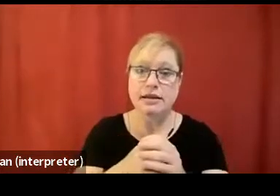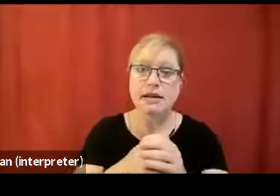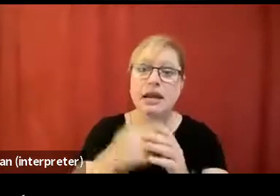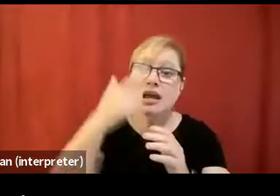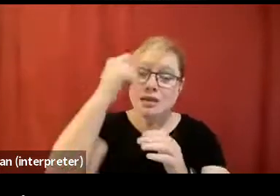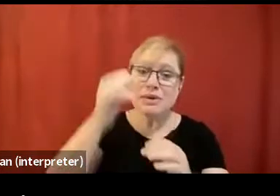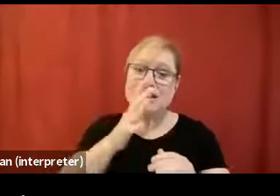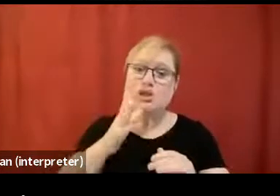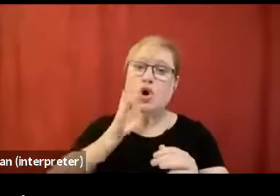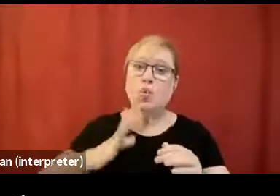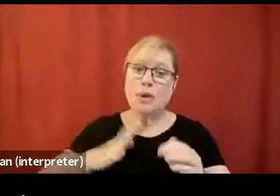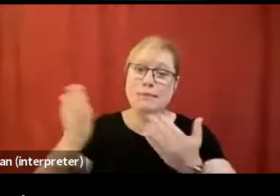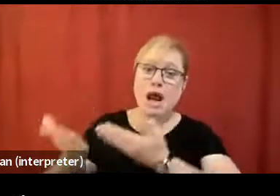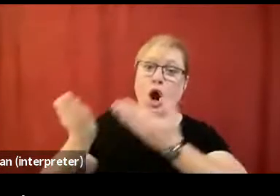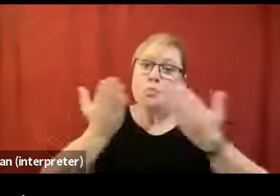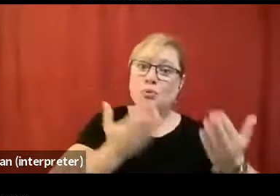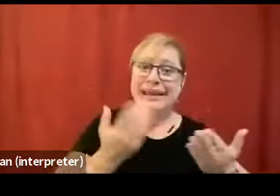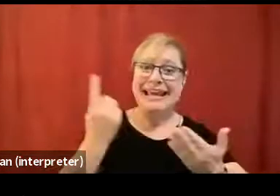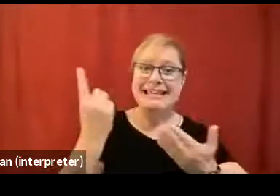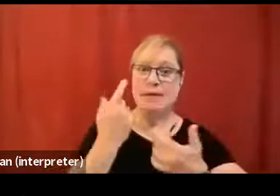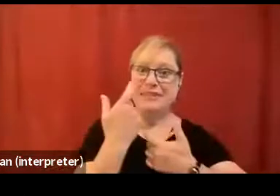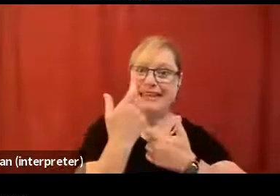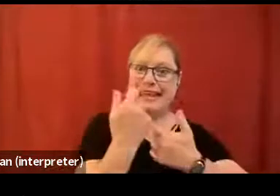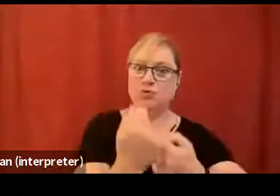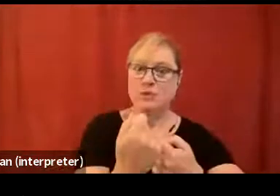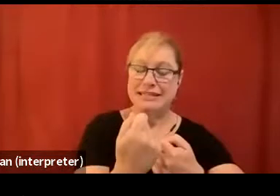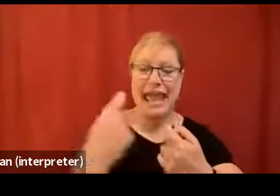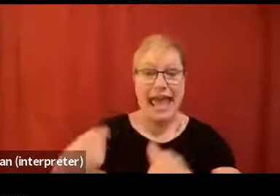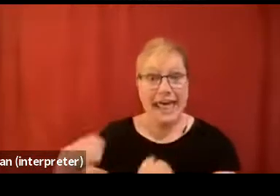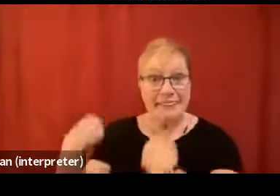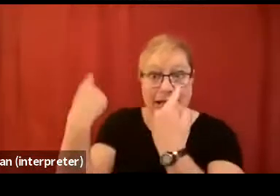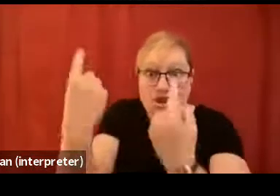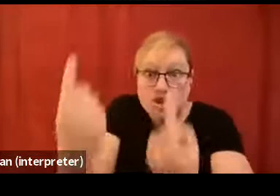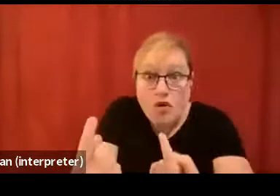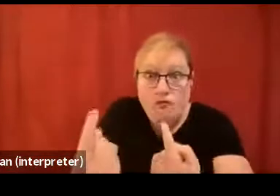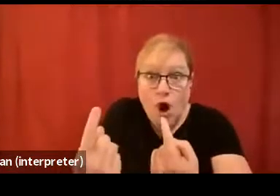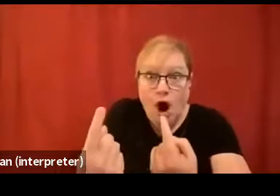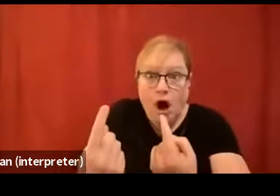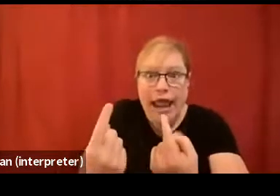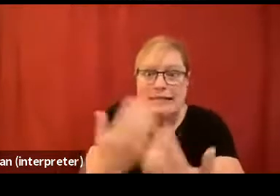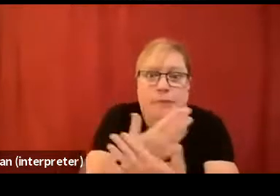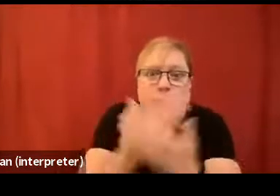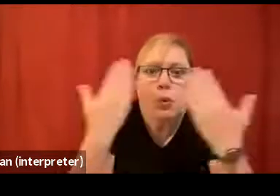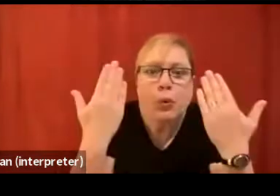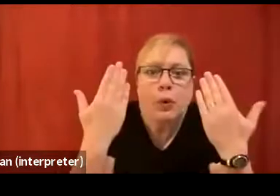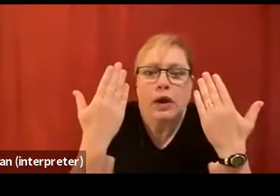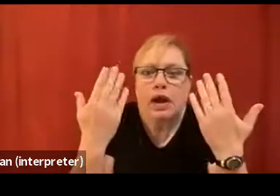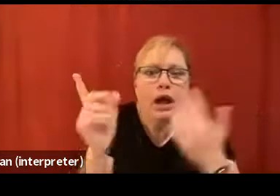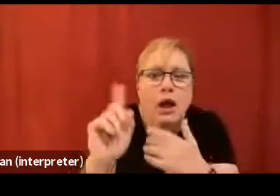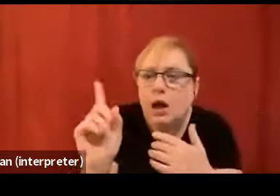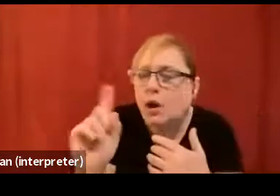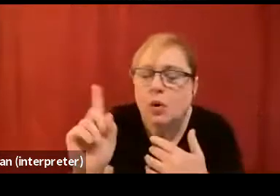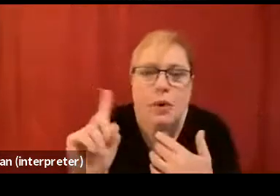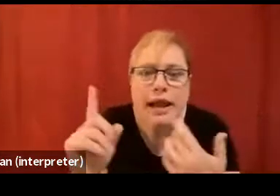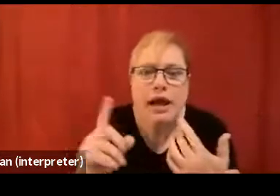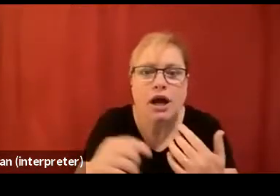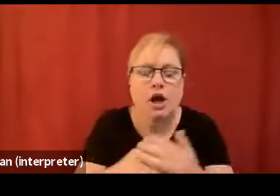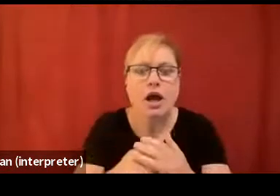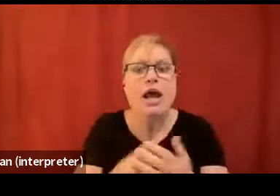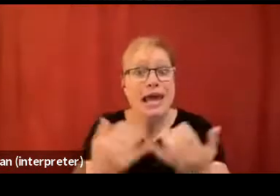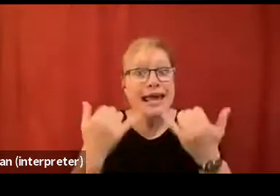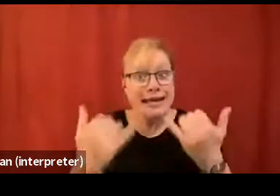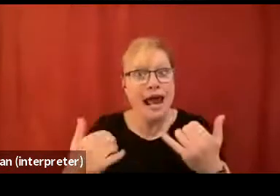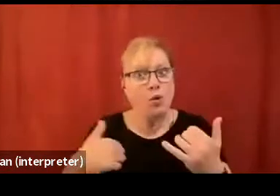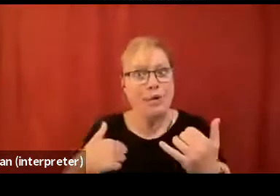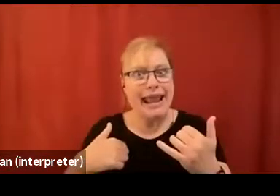bring something interesting that we have been missing. And we've actually now seen it play out. We have like a real life case study for why this